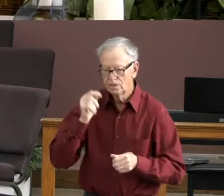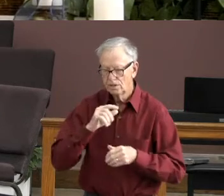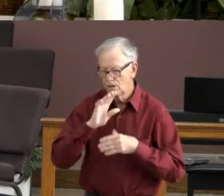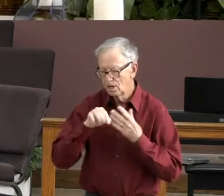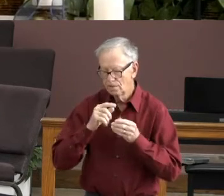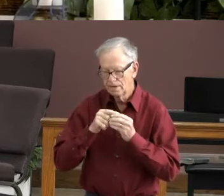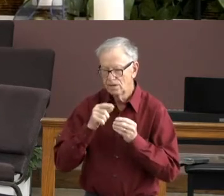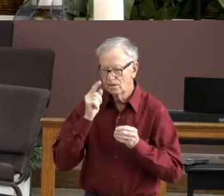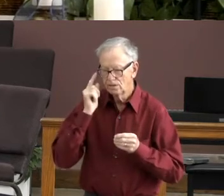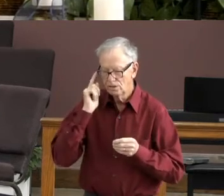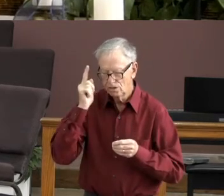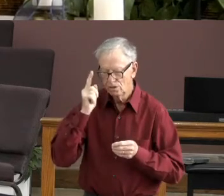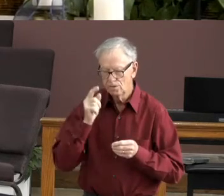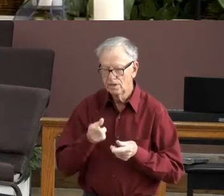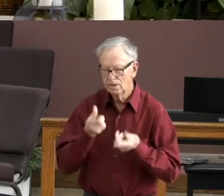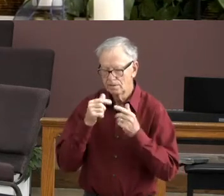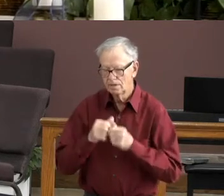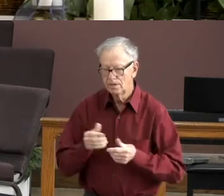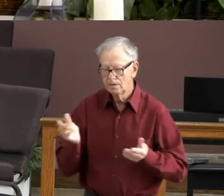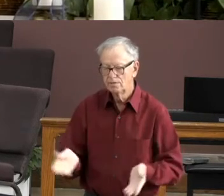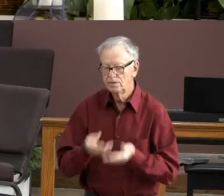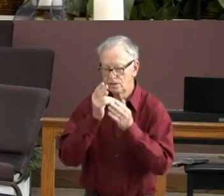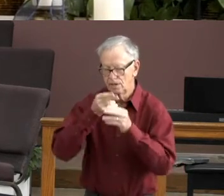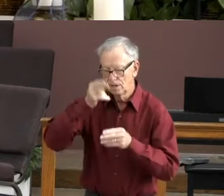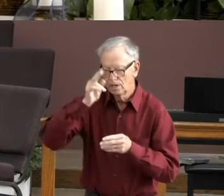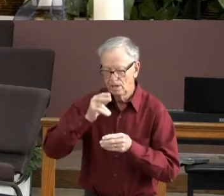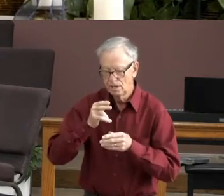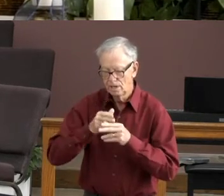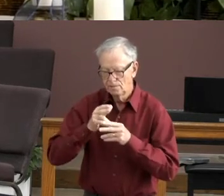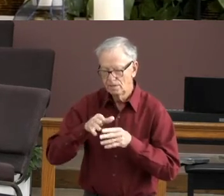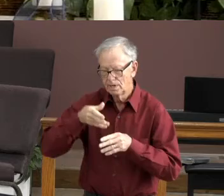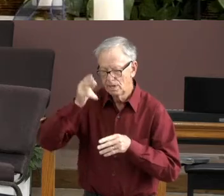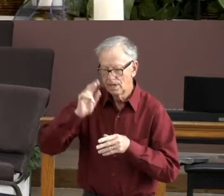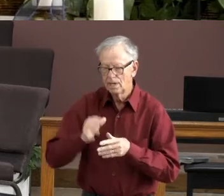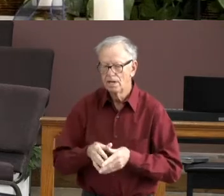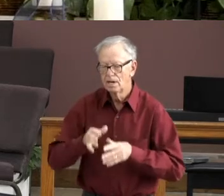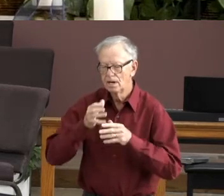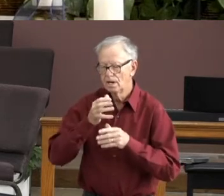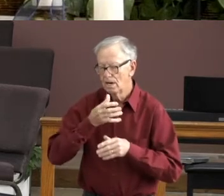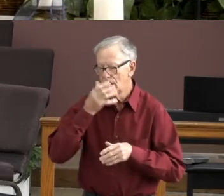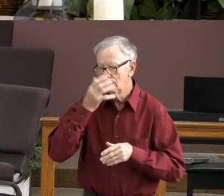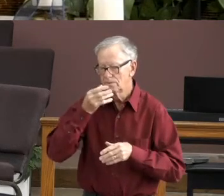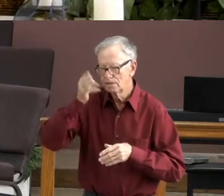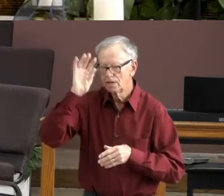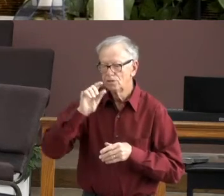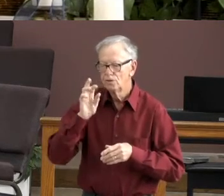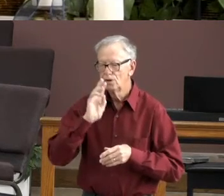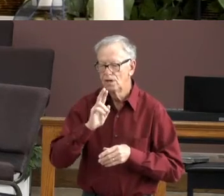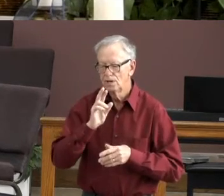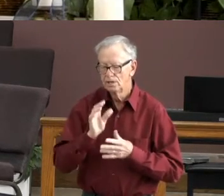We have come here to lift your name on high, to proclaim what an awesome God you are.